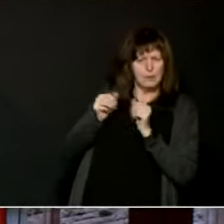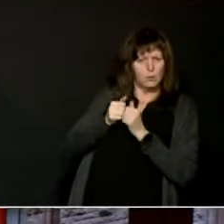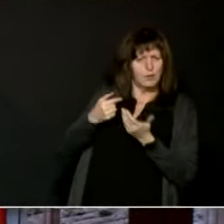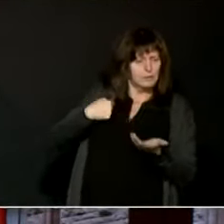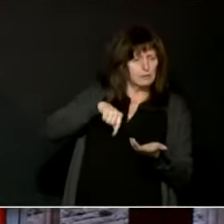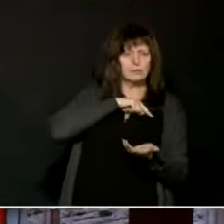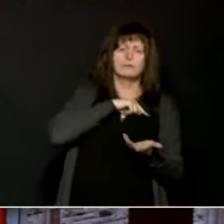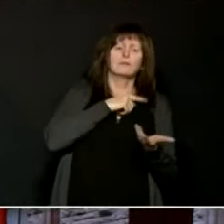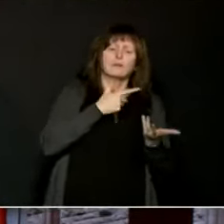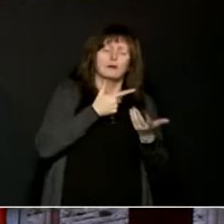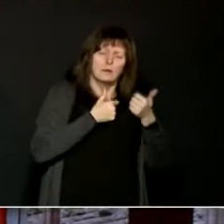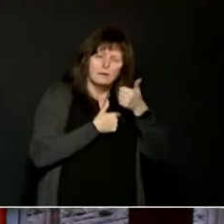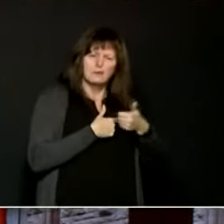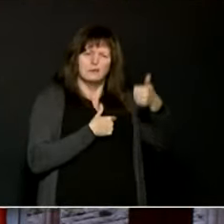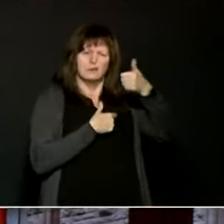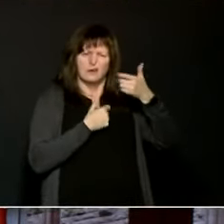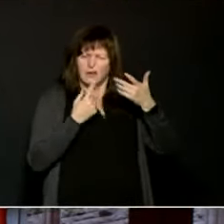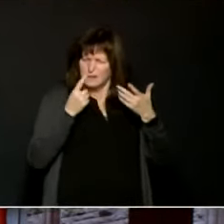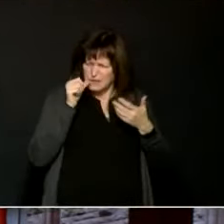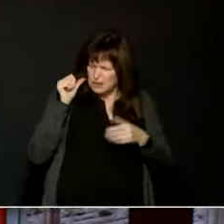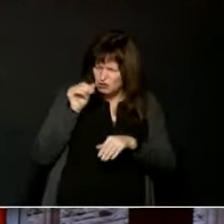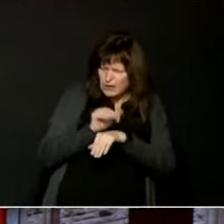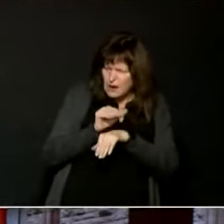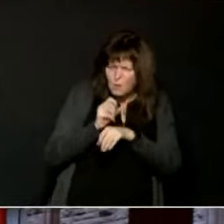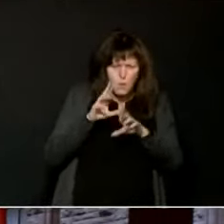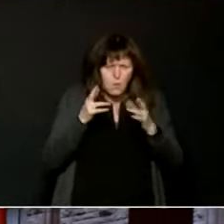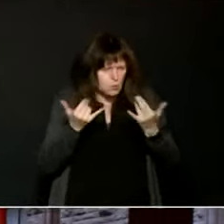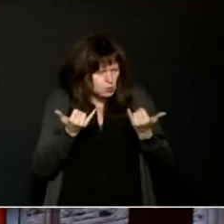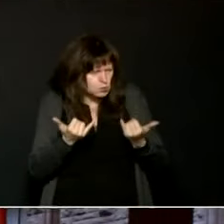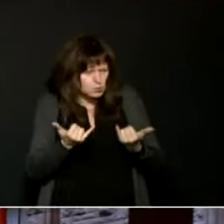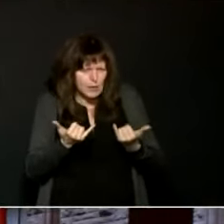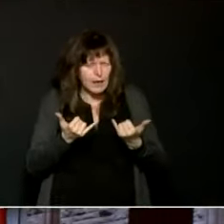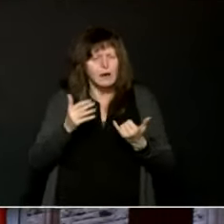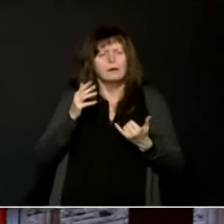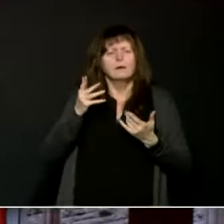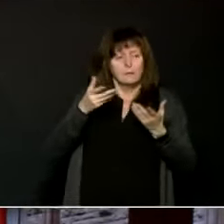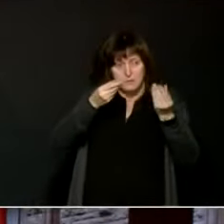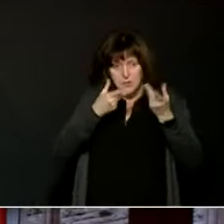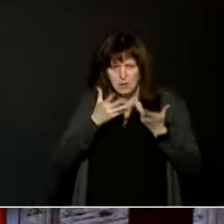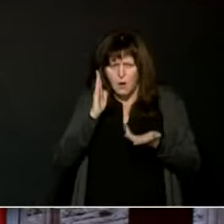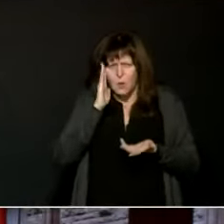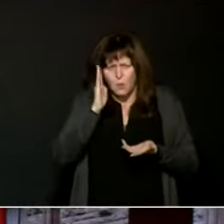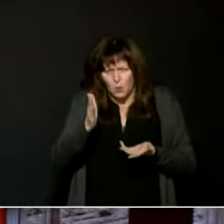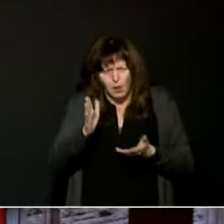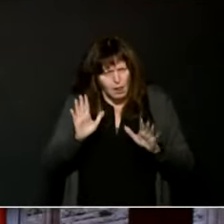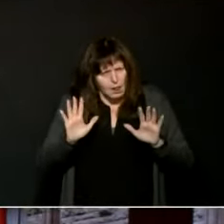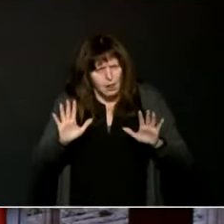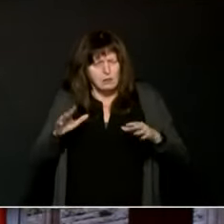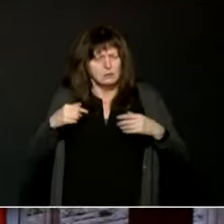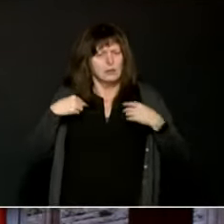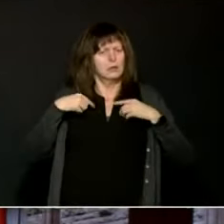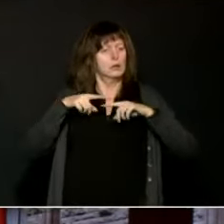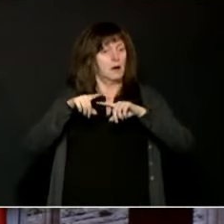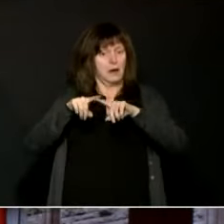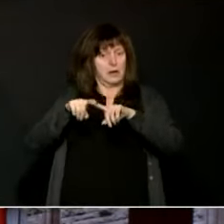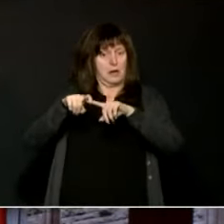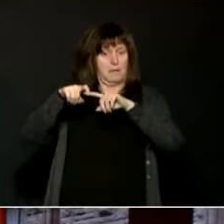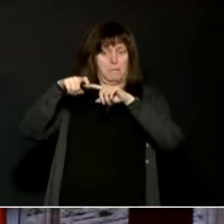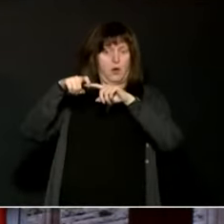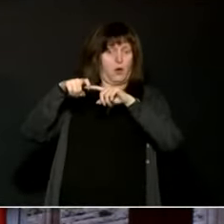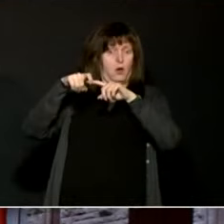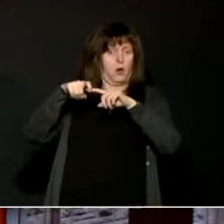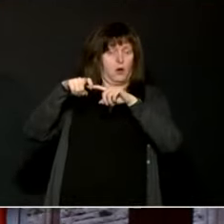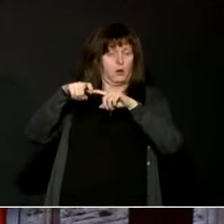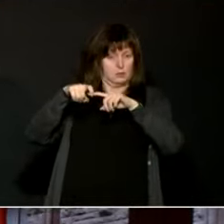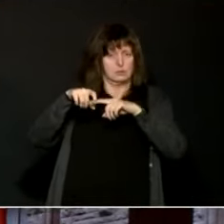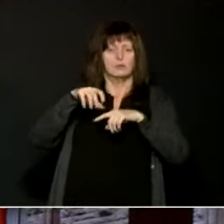hope to be appraised on that. We have said we're pausing on the use at this time for those under 55 because while